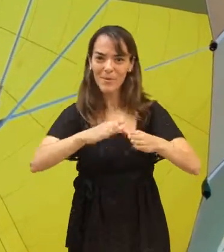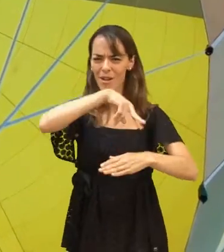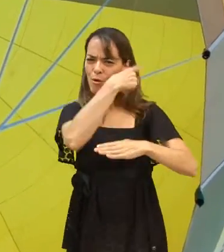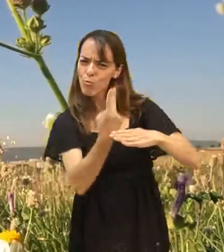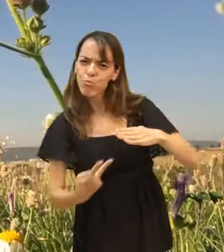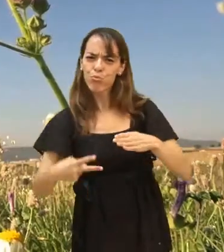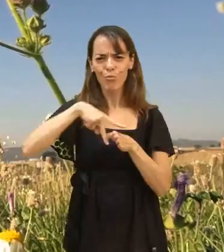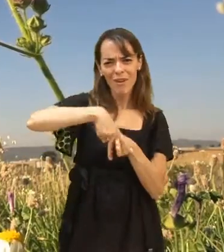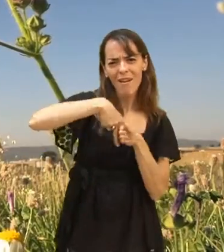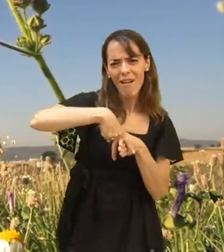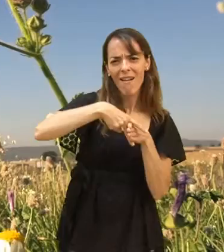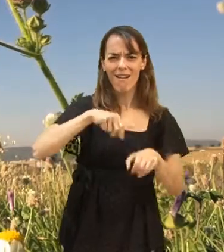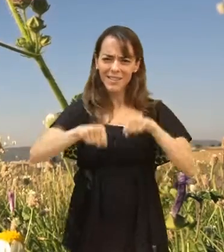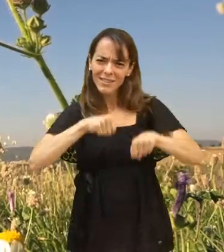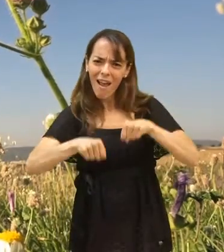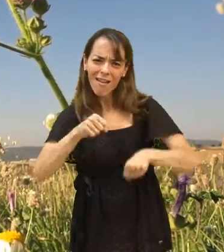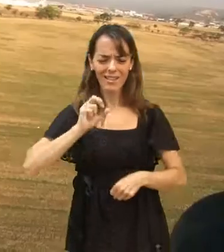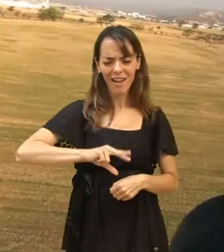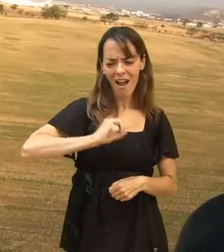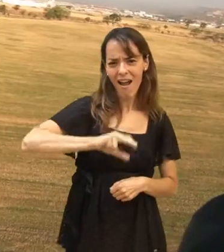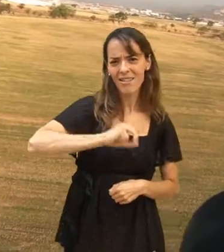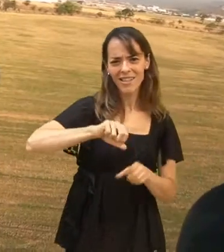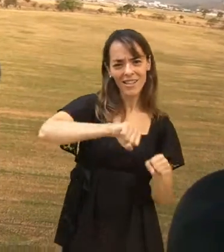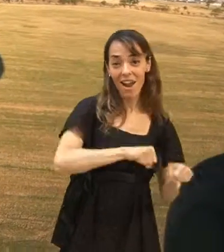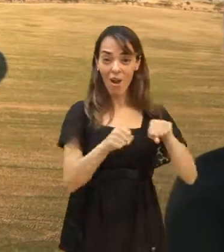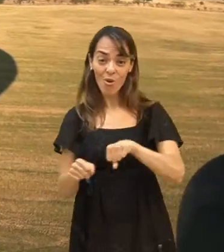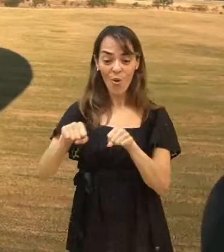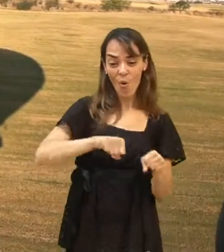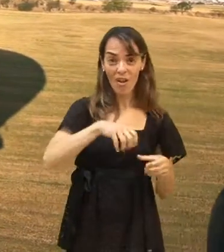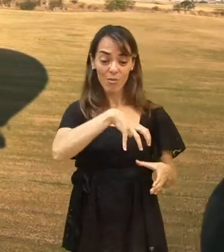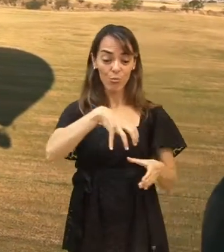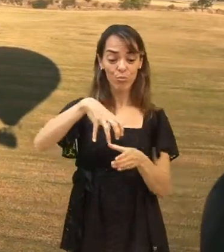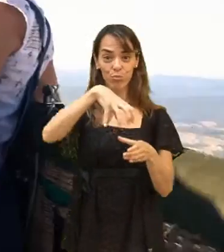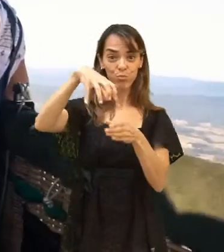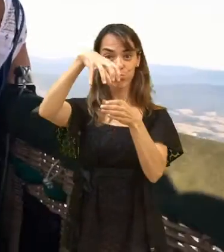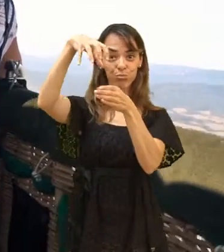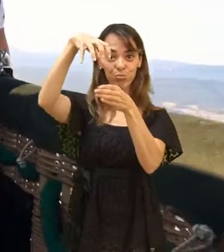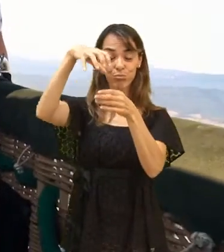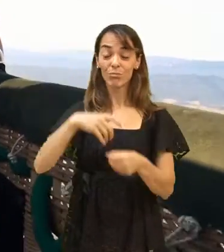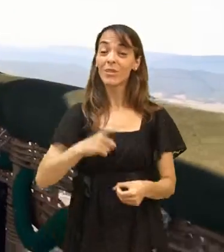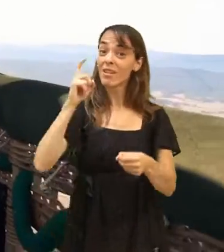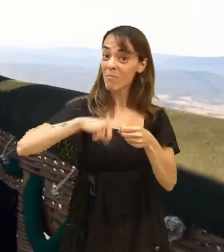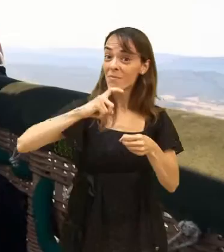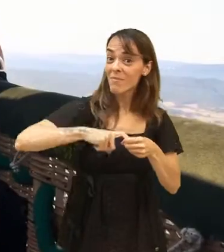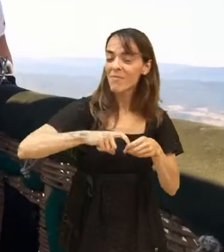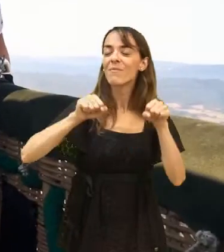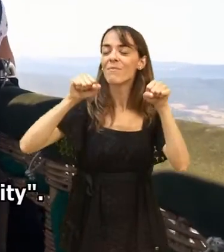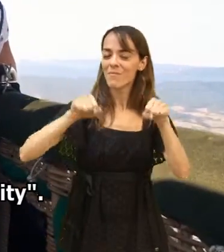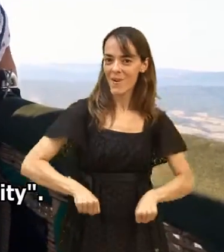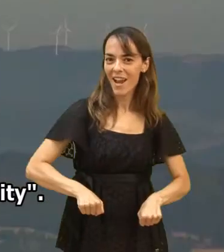Whether you want to try skiing, sailing, diving, horse riding, cycling, hiking, canoeing, or even hot air